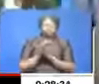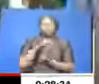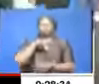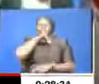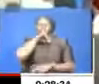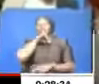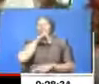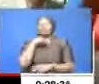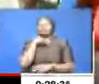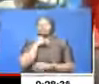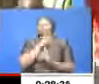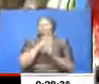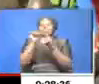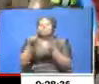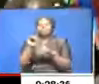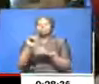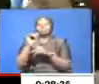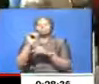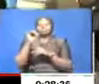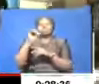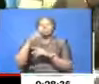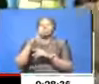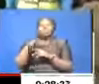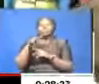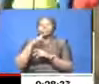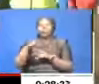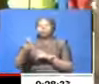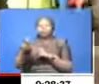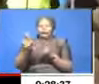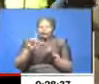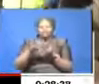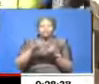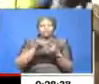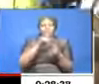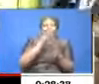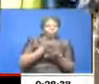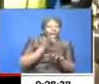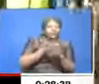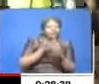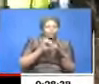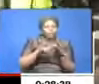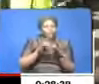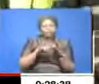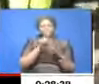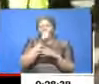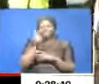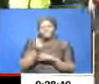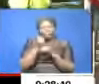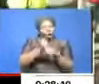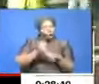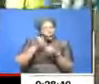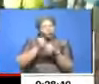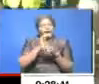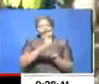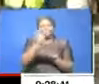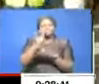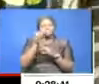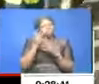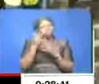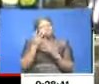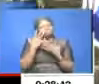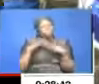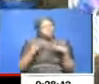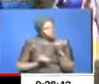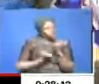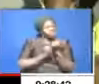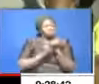Udrungai, Kware, Kiserian and Ngong residents to support his bid, also pledged to lower the cost of living and ensure affordable